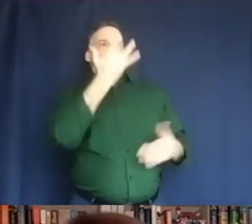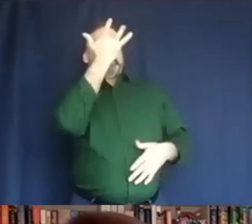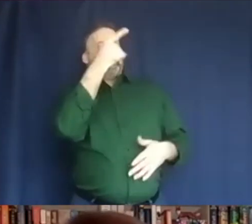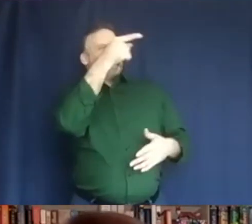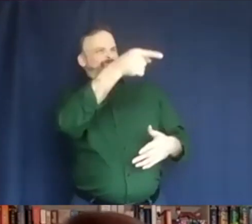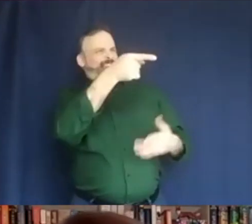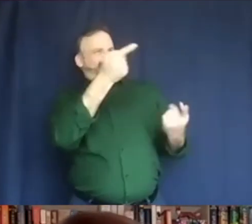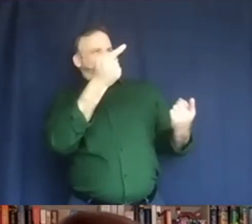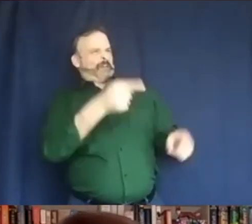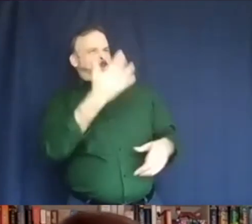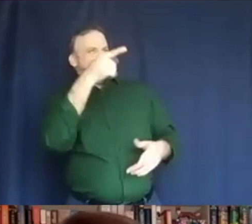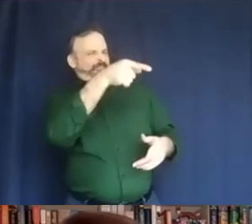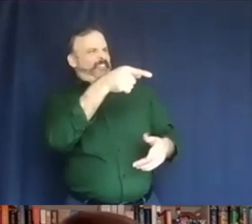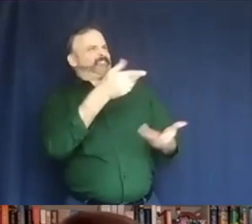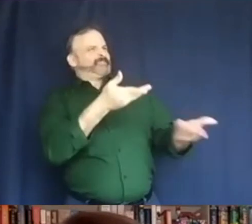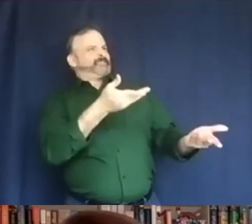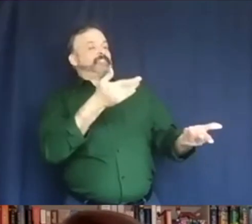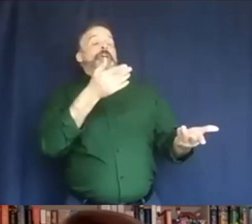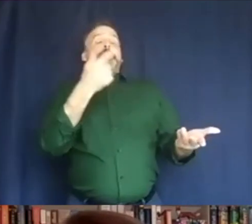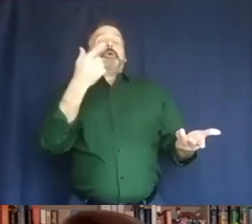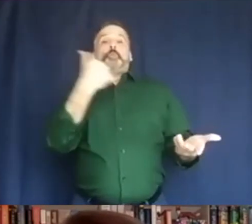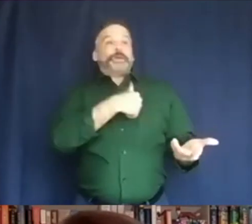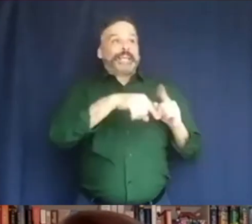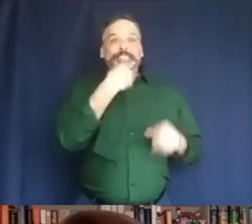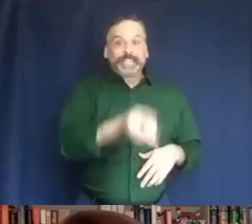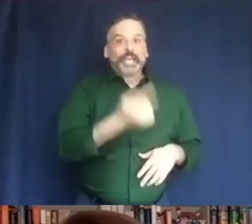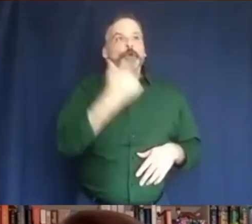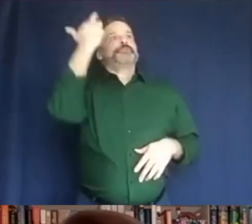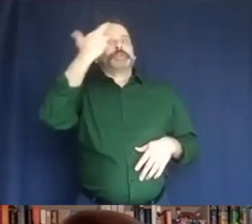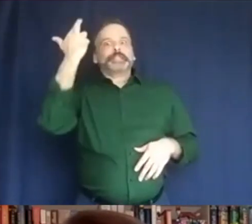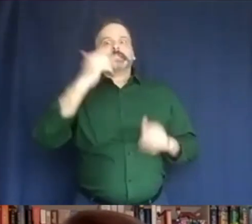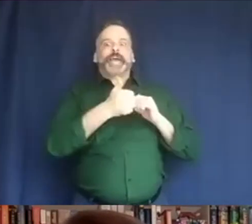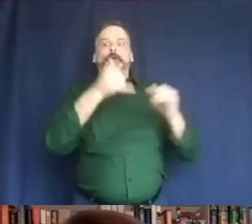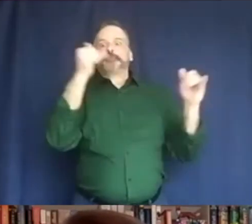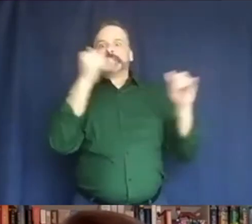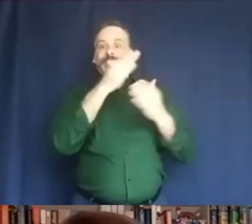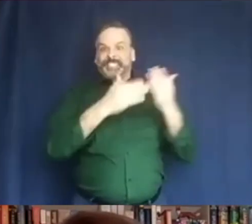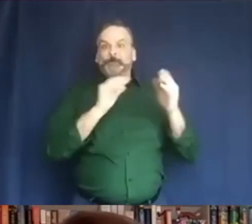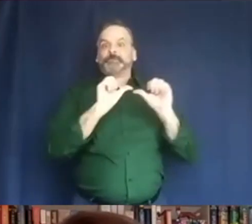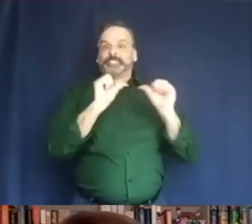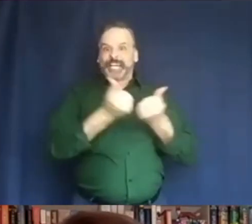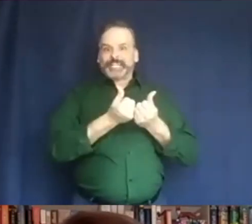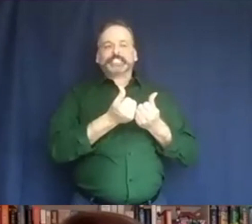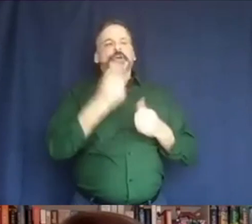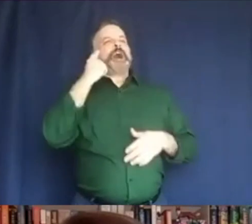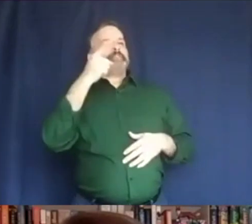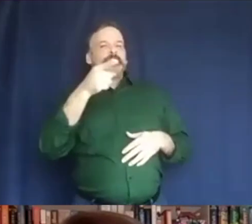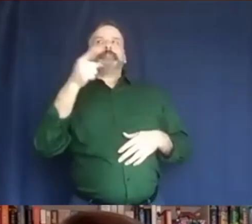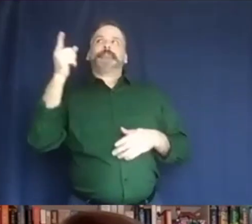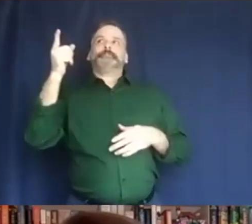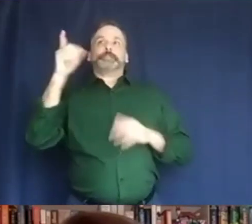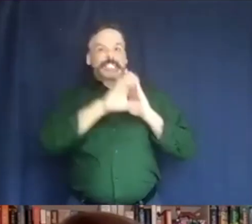you realize how ridiculous some of our society is. So I think that they bring a lot to the table just because they